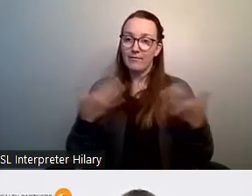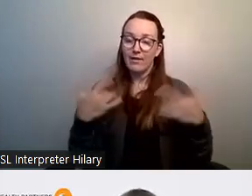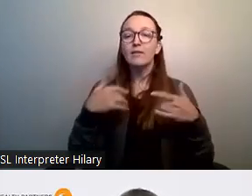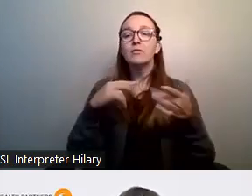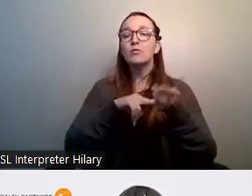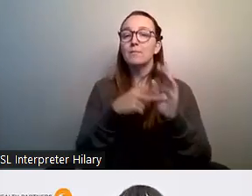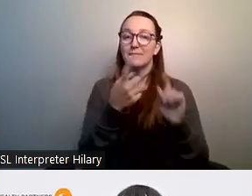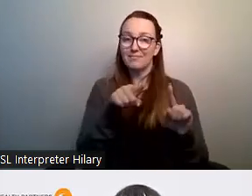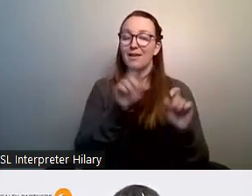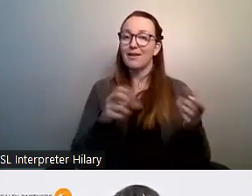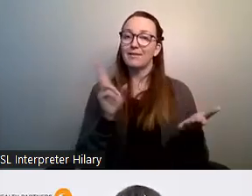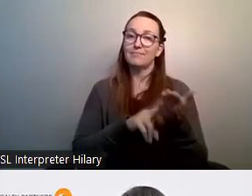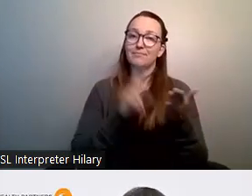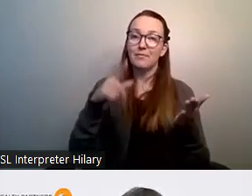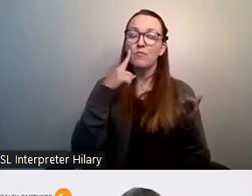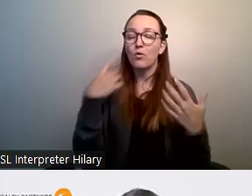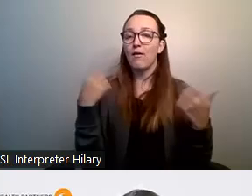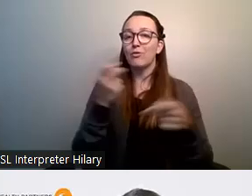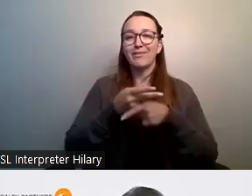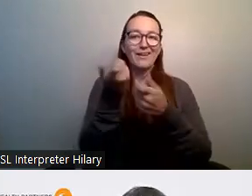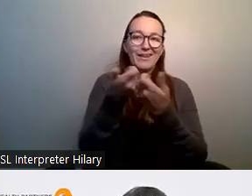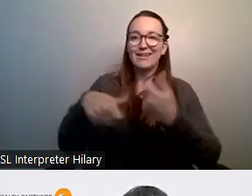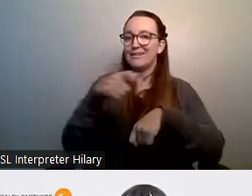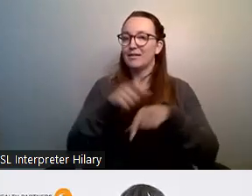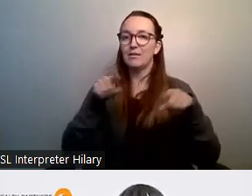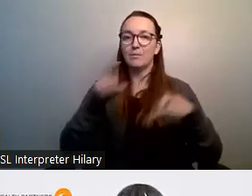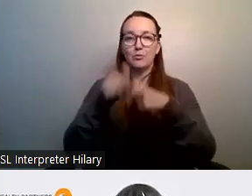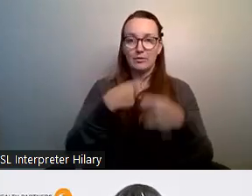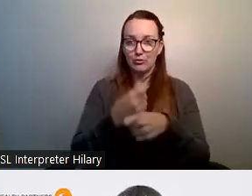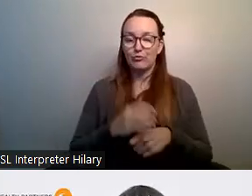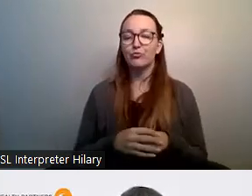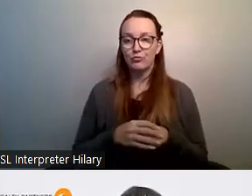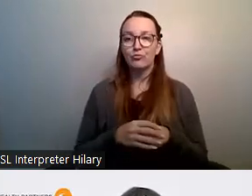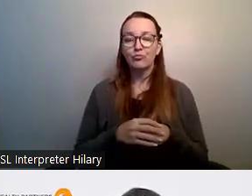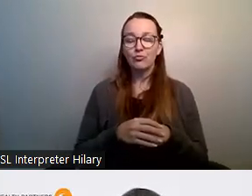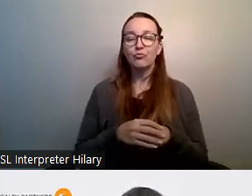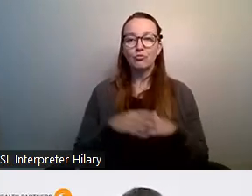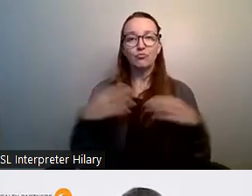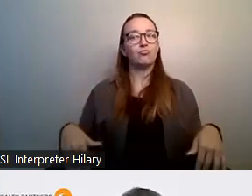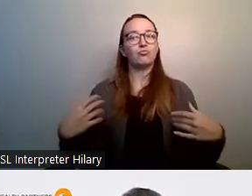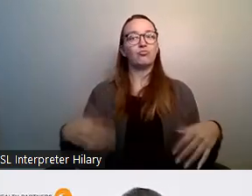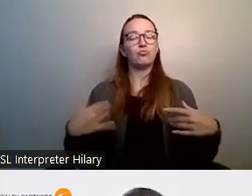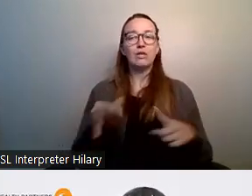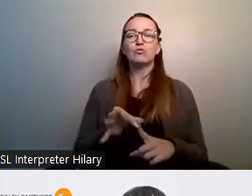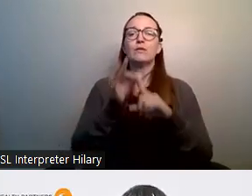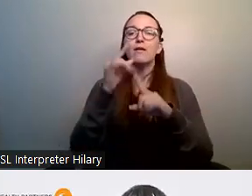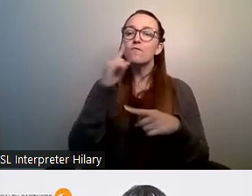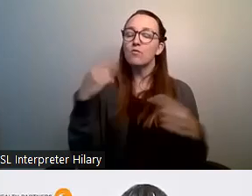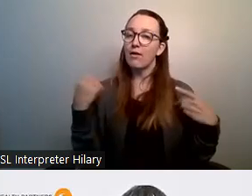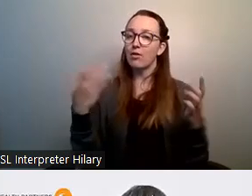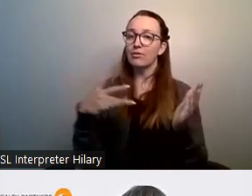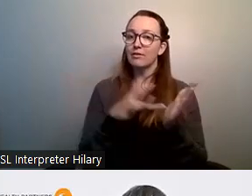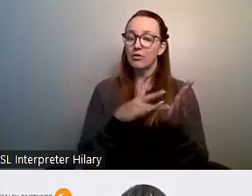in healthcare anytime throughout the year. This is really unique. So for health center staff on